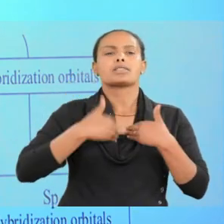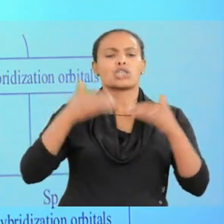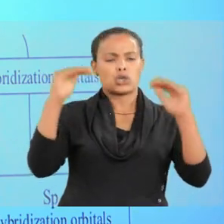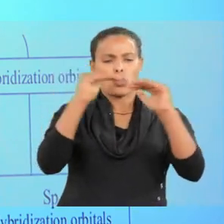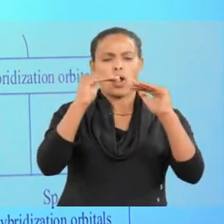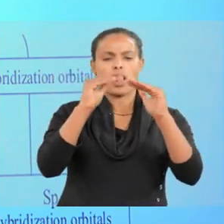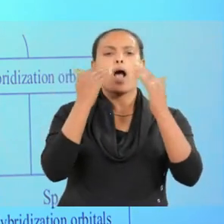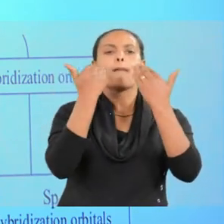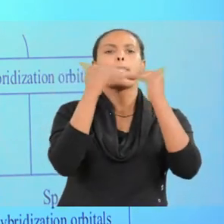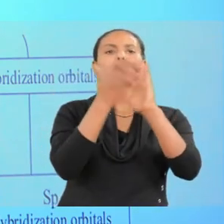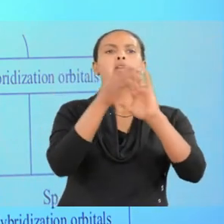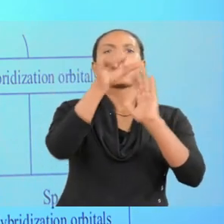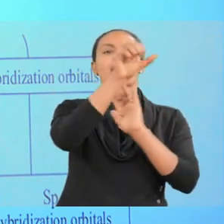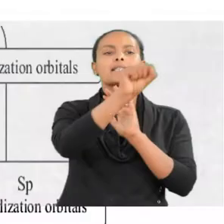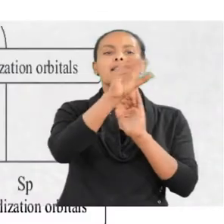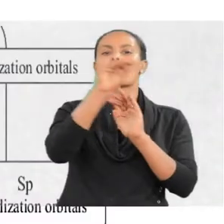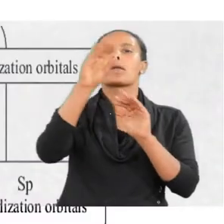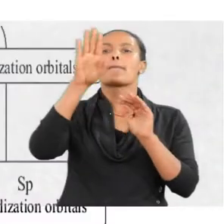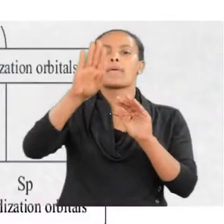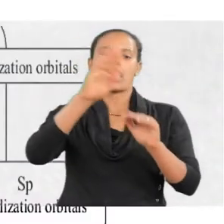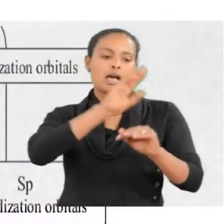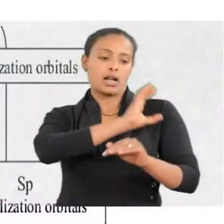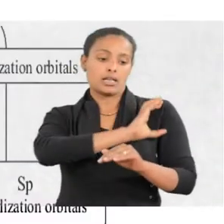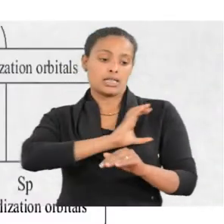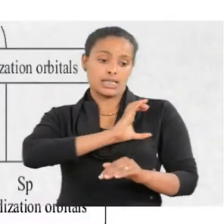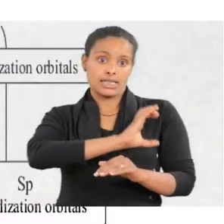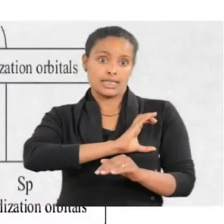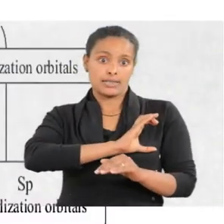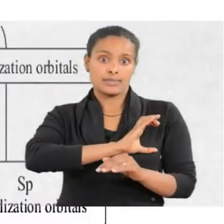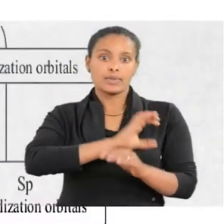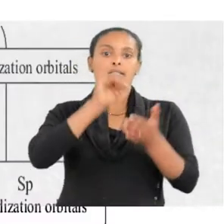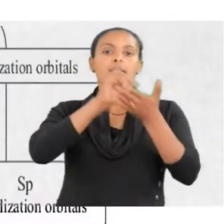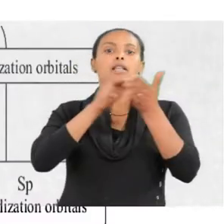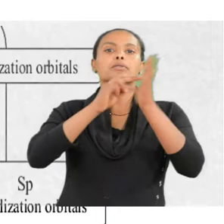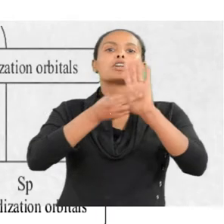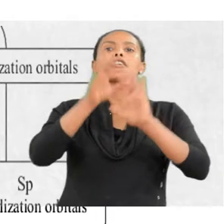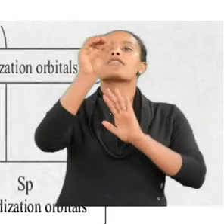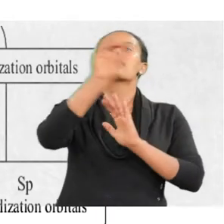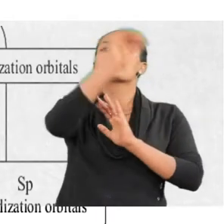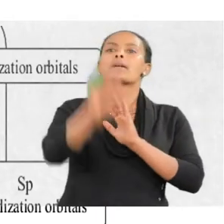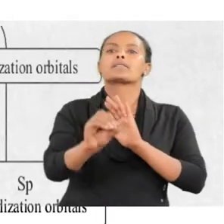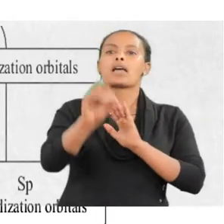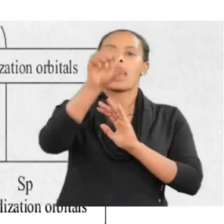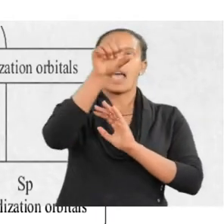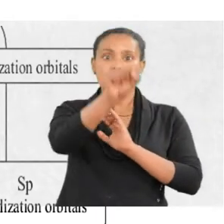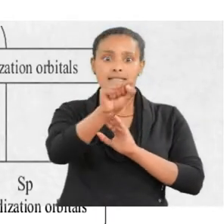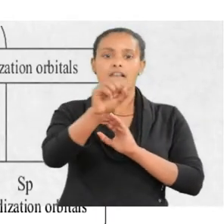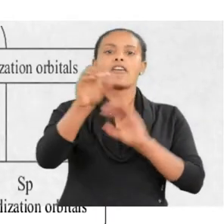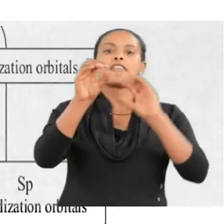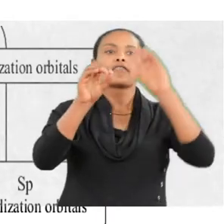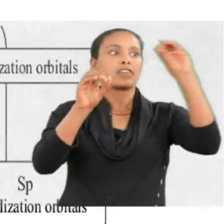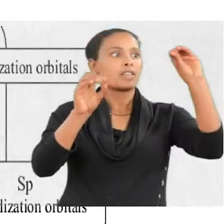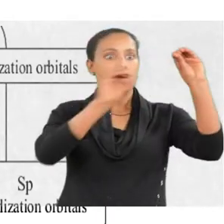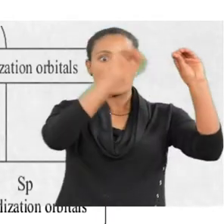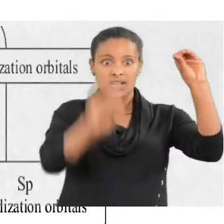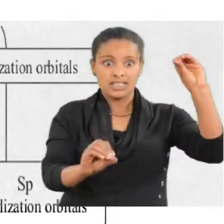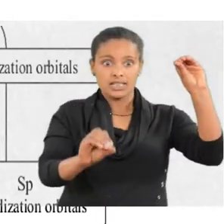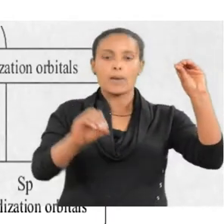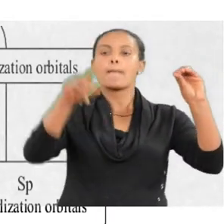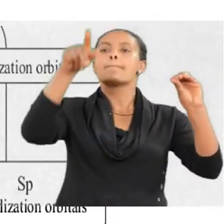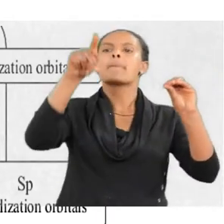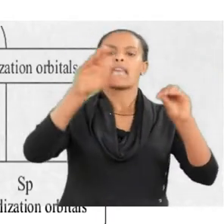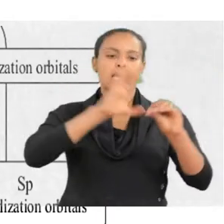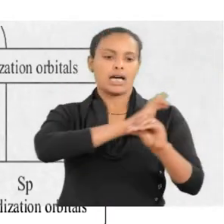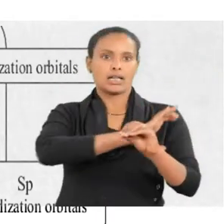equal amount of s and p character. That means 50% s and 50% p